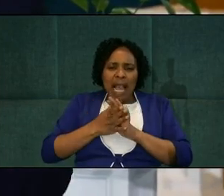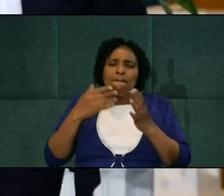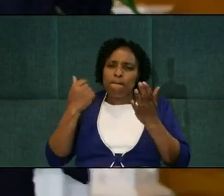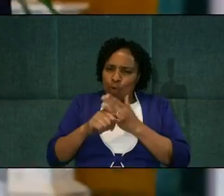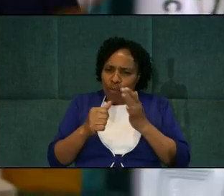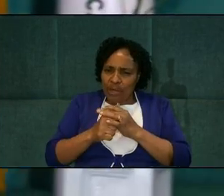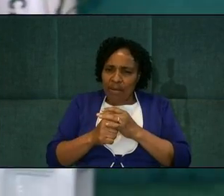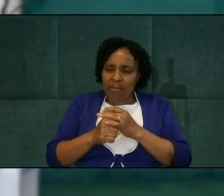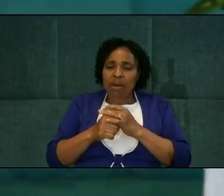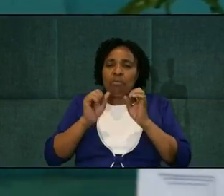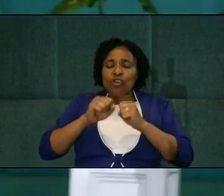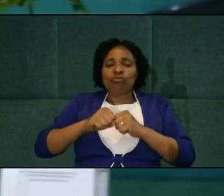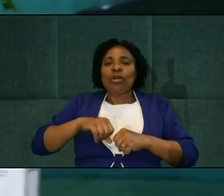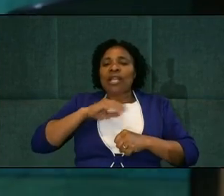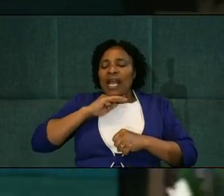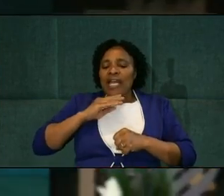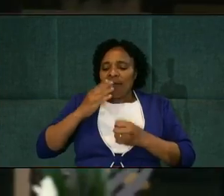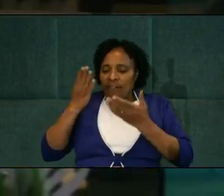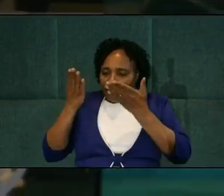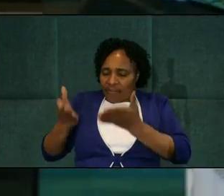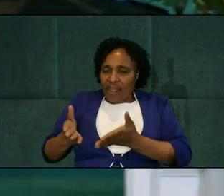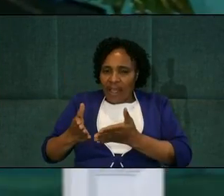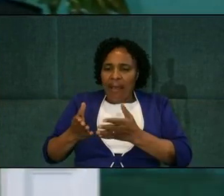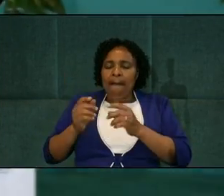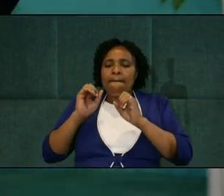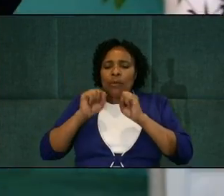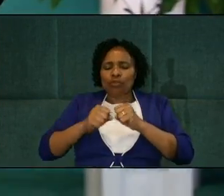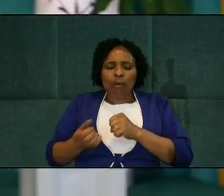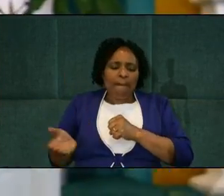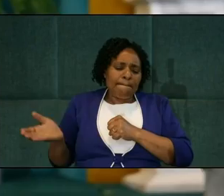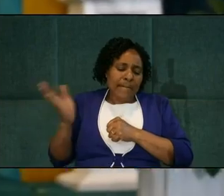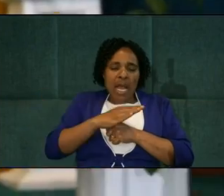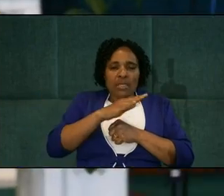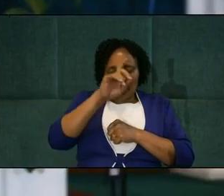be better for us, they said, to return to Egypt?